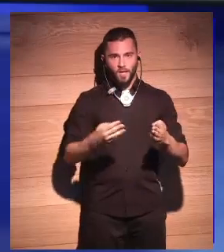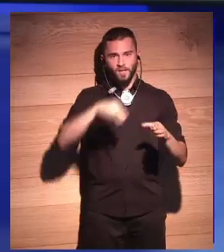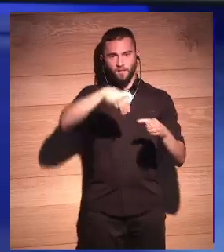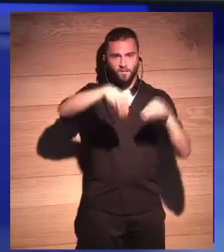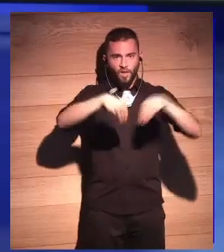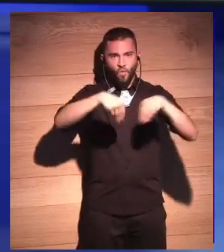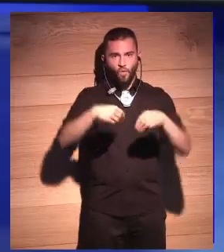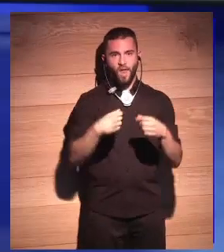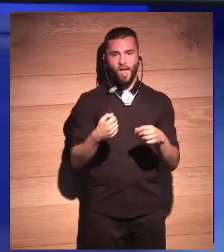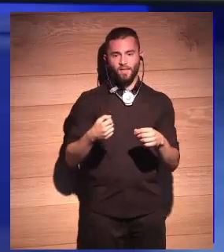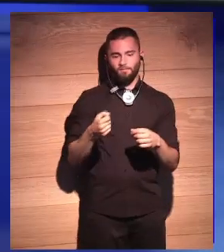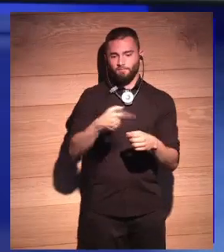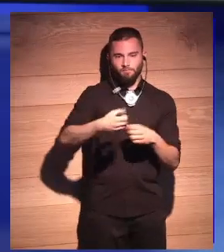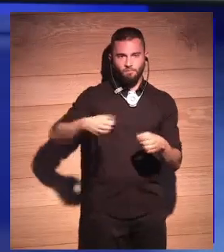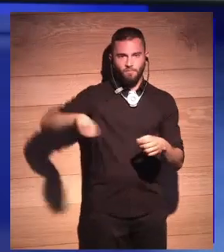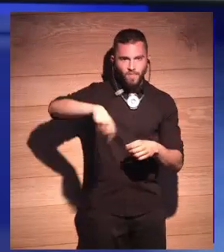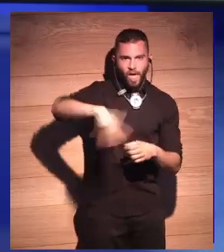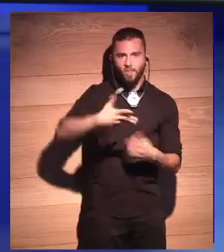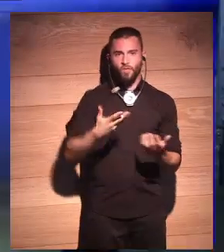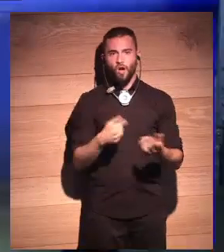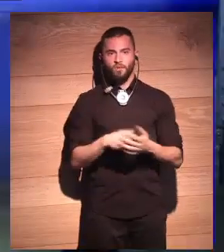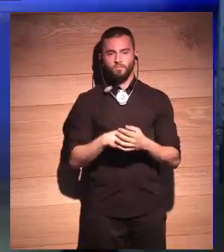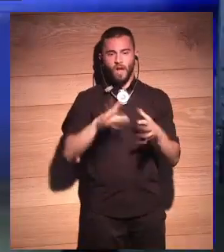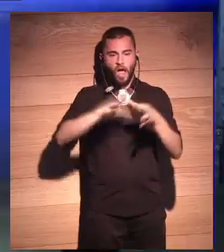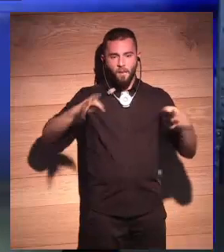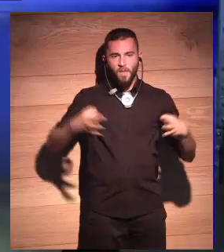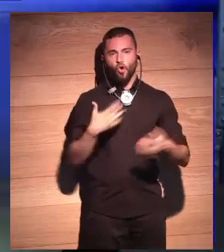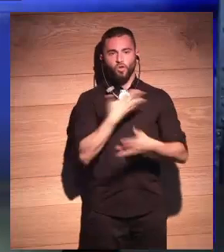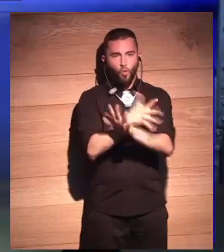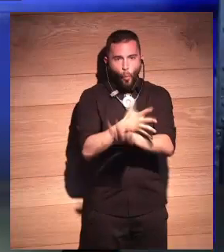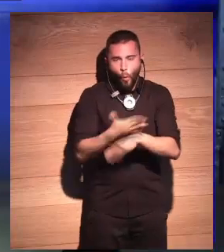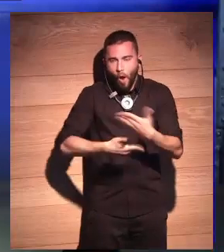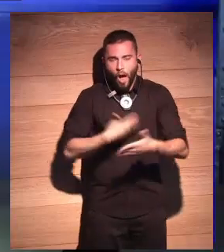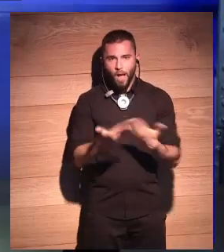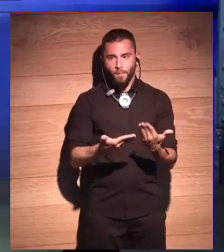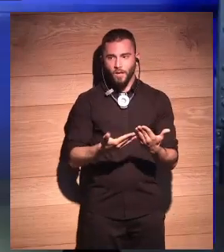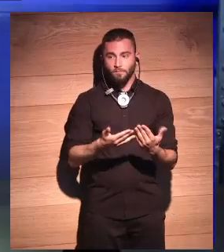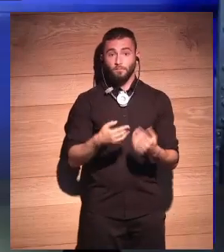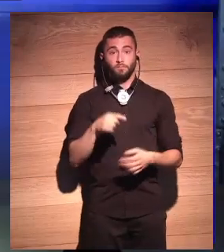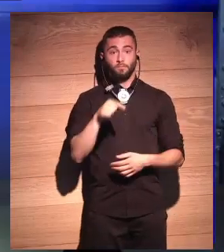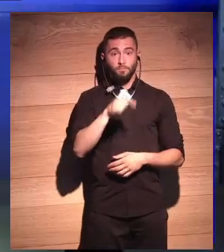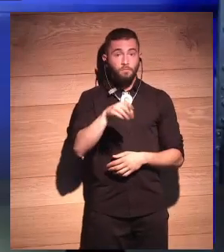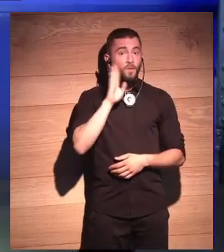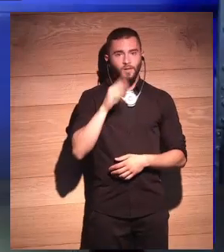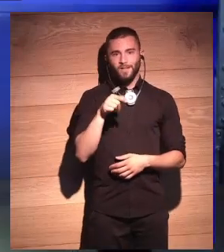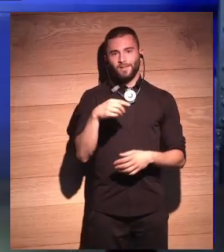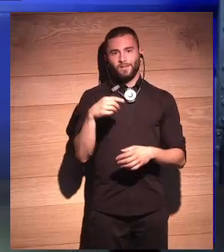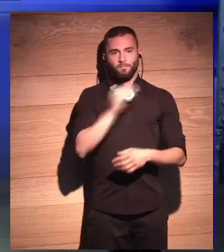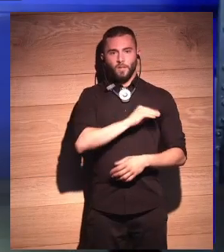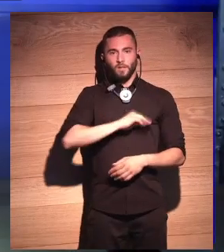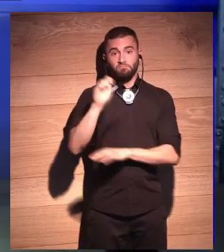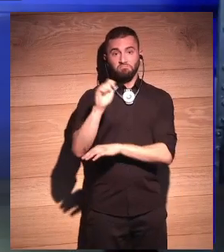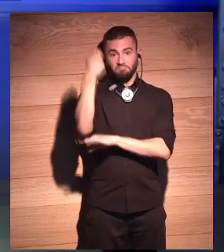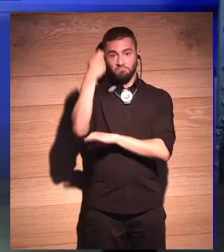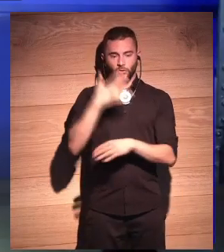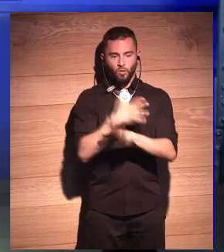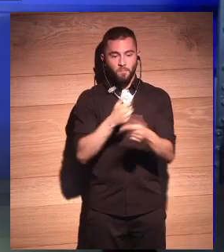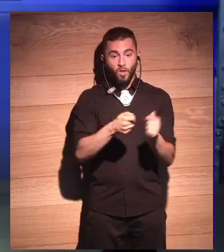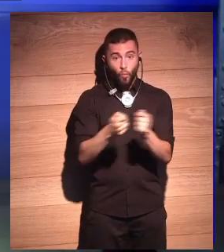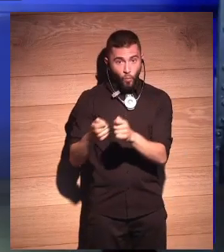a tabletop. It also has spawned a quite successful series of video games. And for the launch of